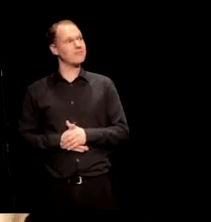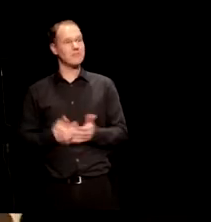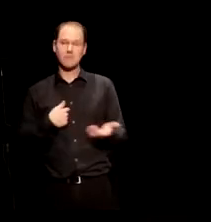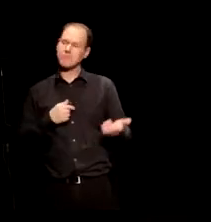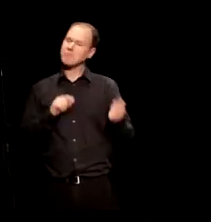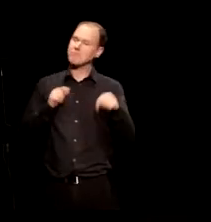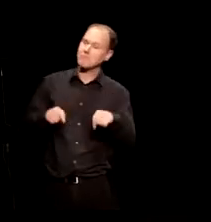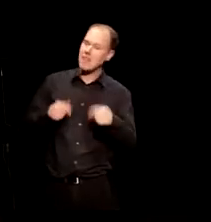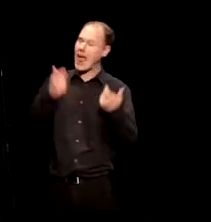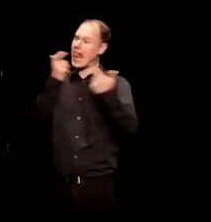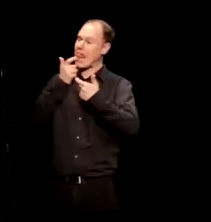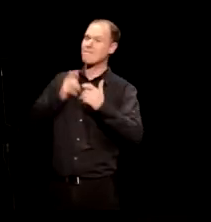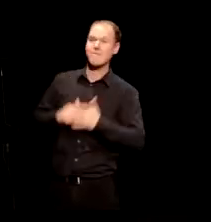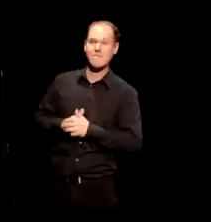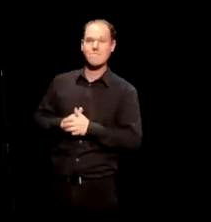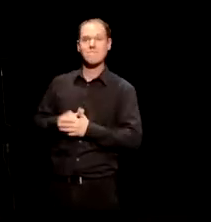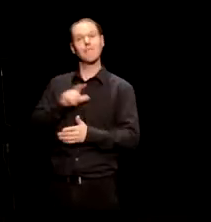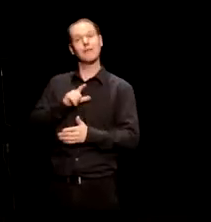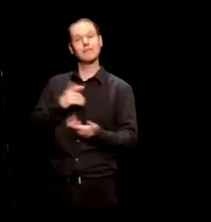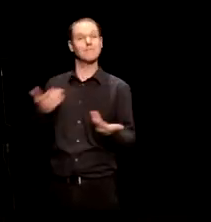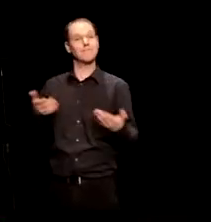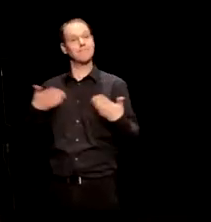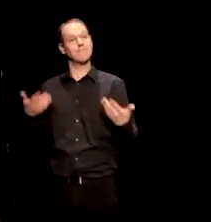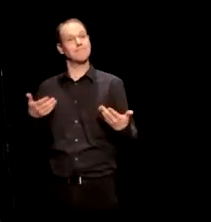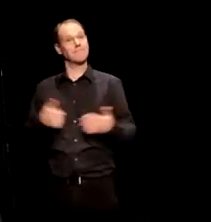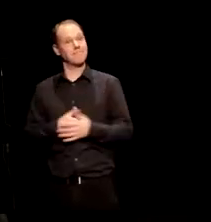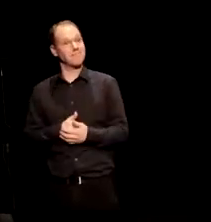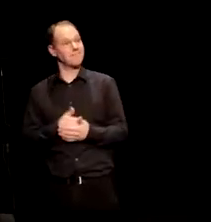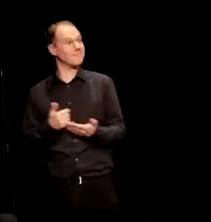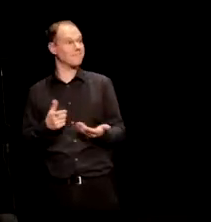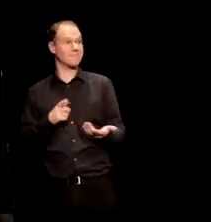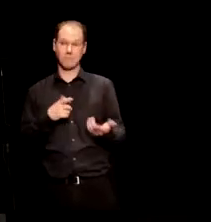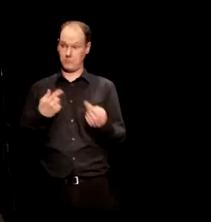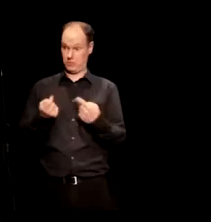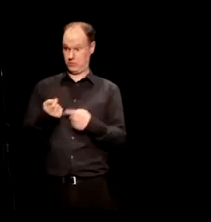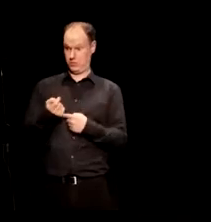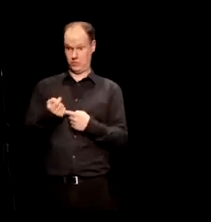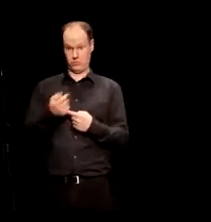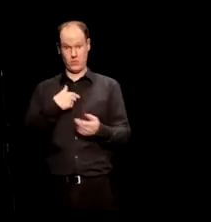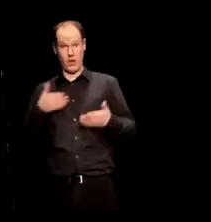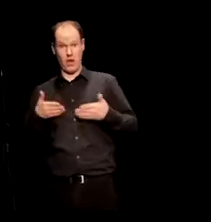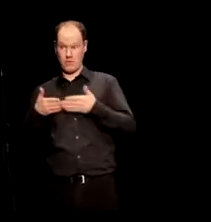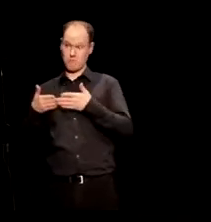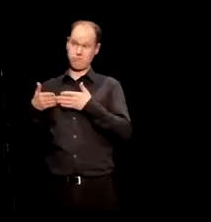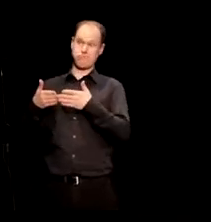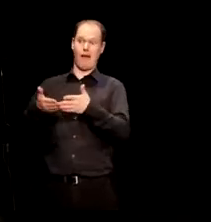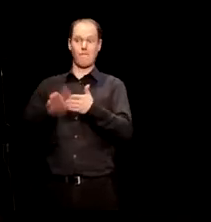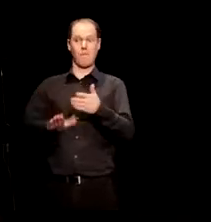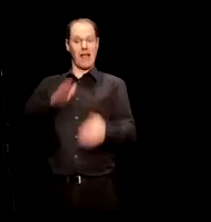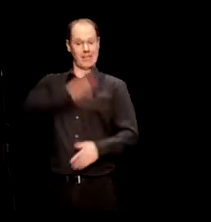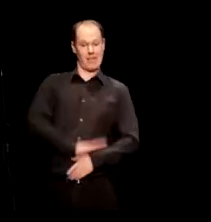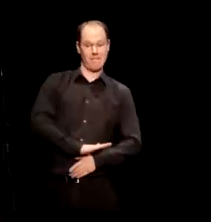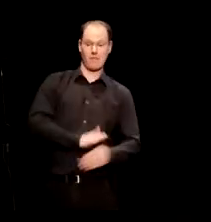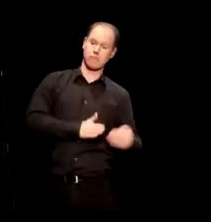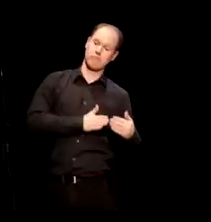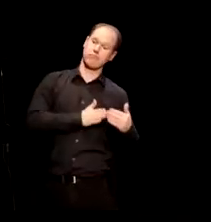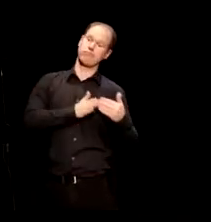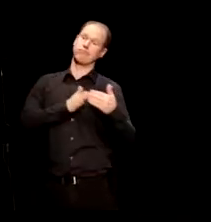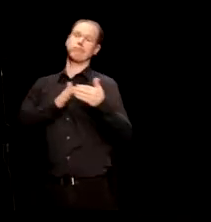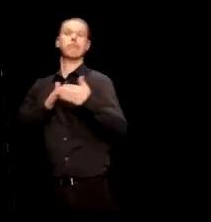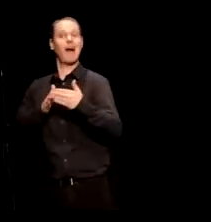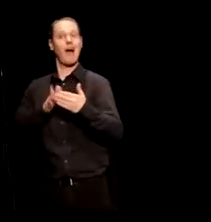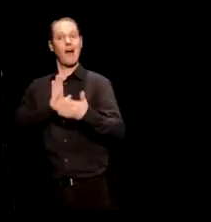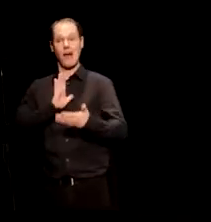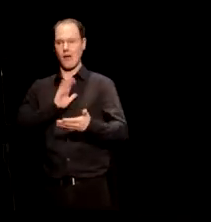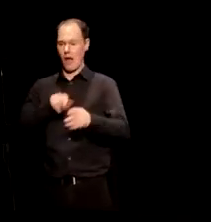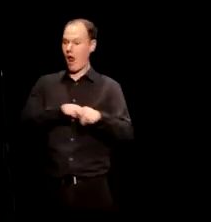I'm here laughing. Because when we were coming up on that boat from down south, ever since